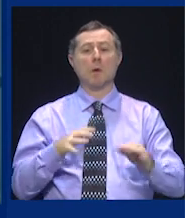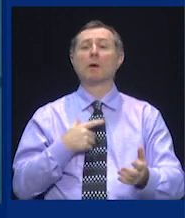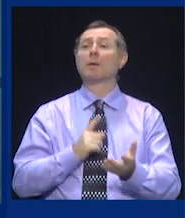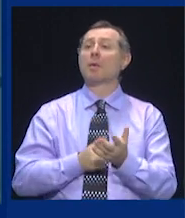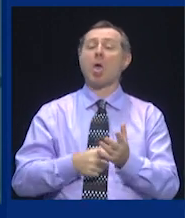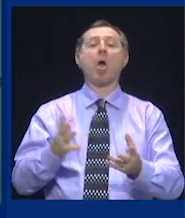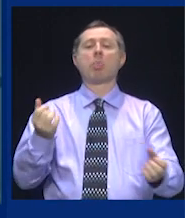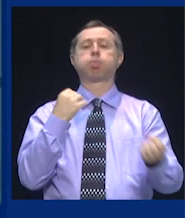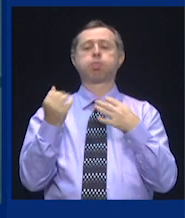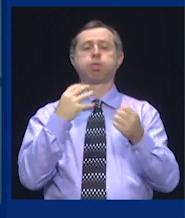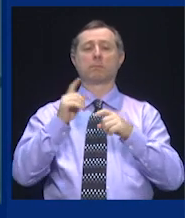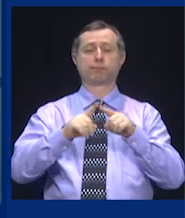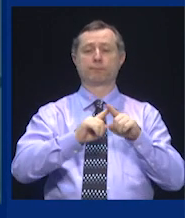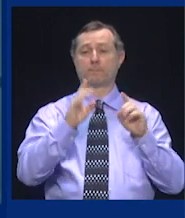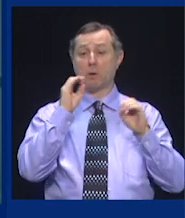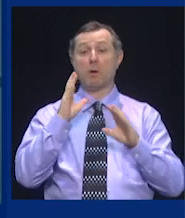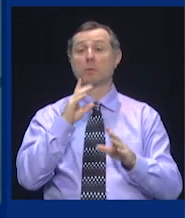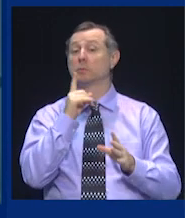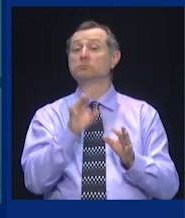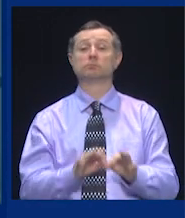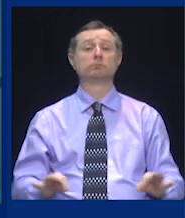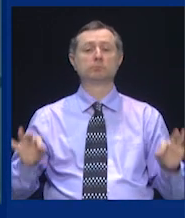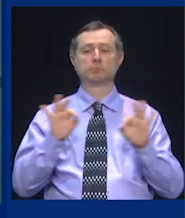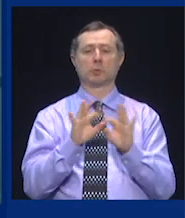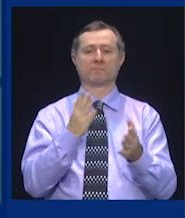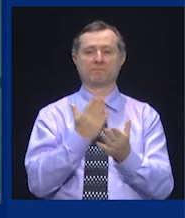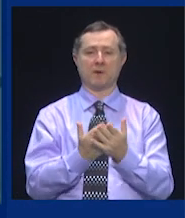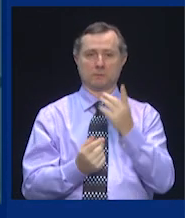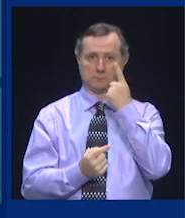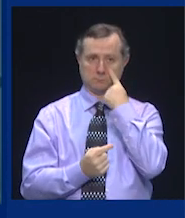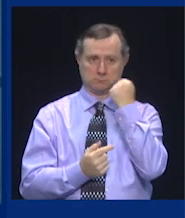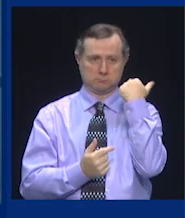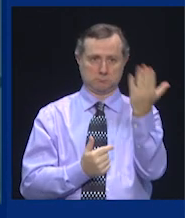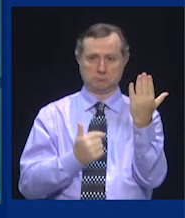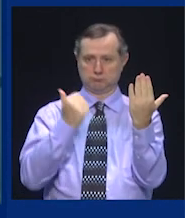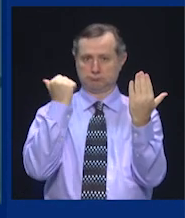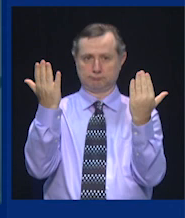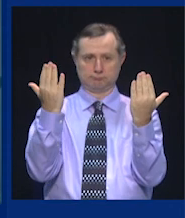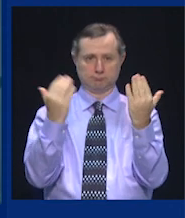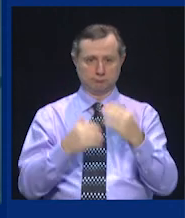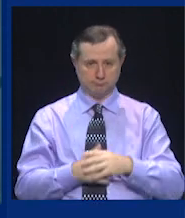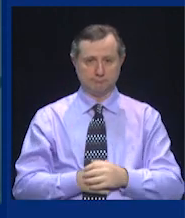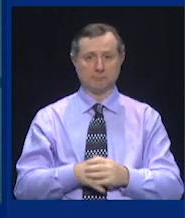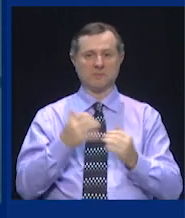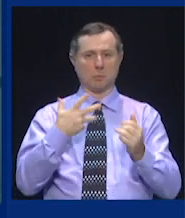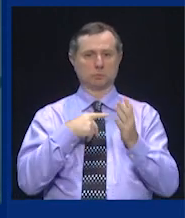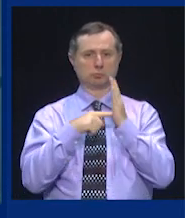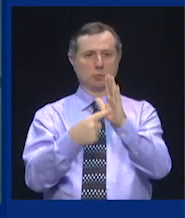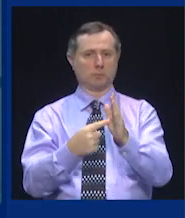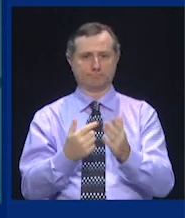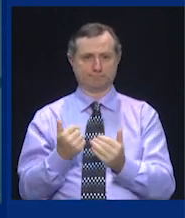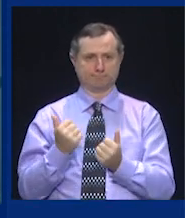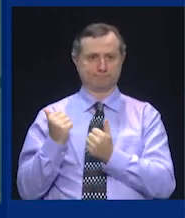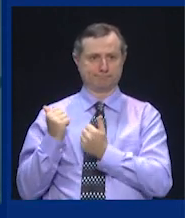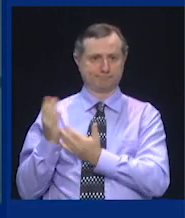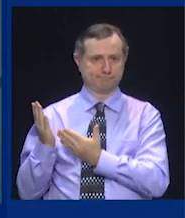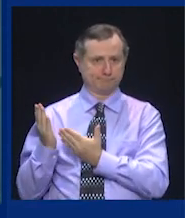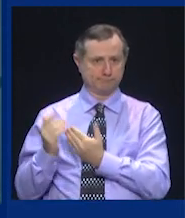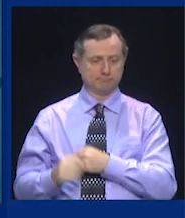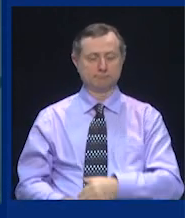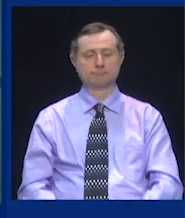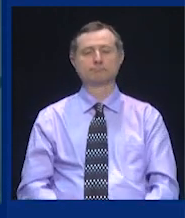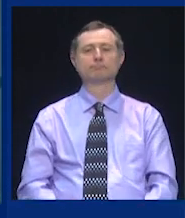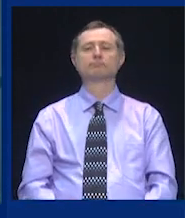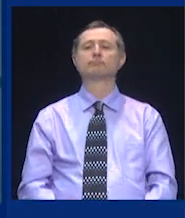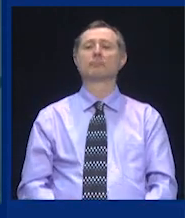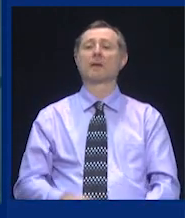But give me the facts first, please, okay? Here are the facts, and then I'll give you my